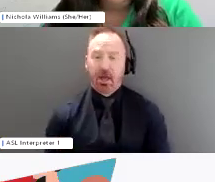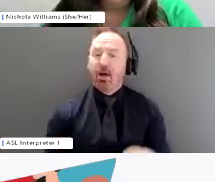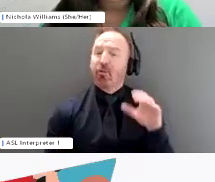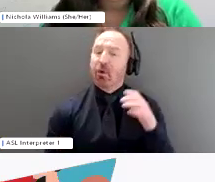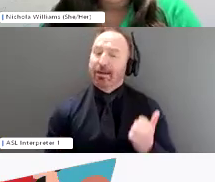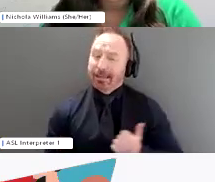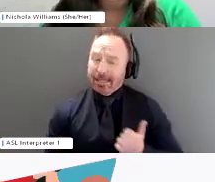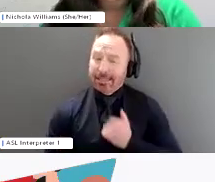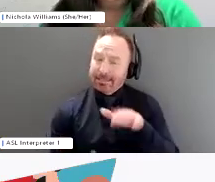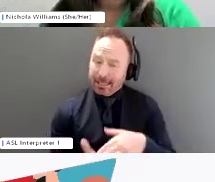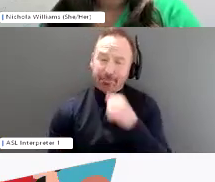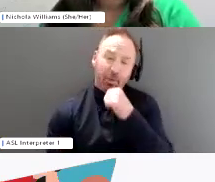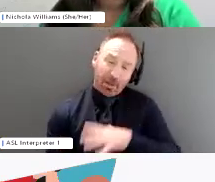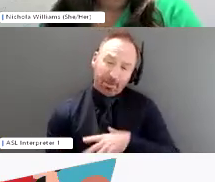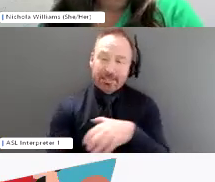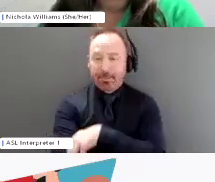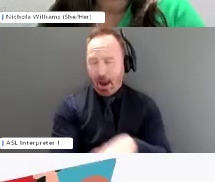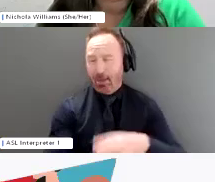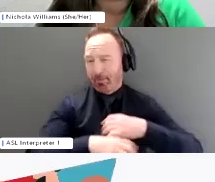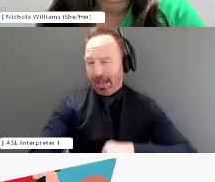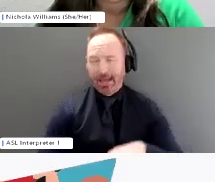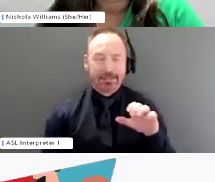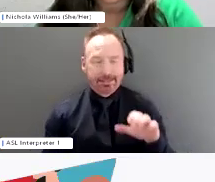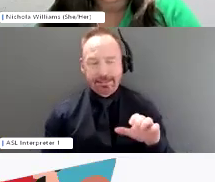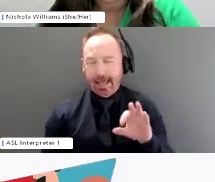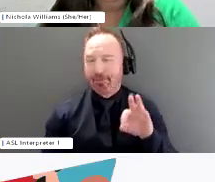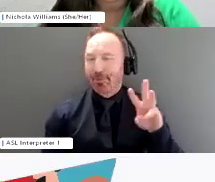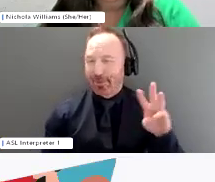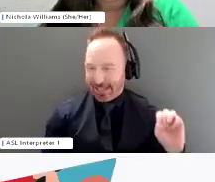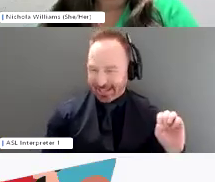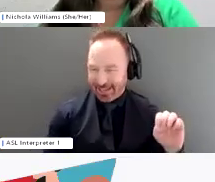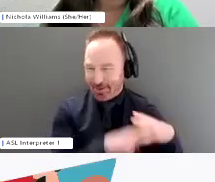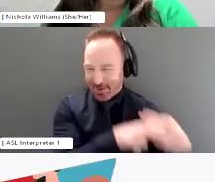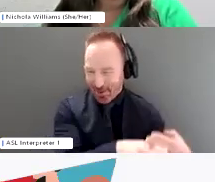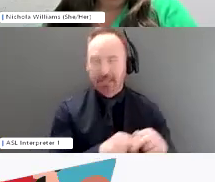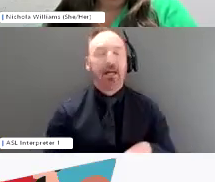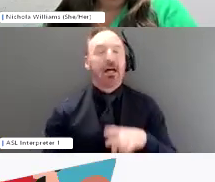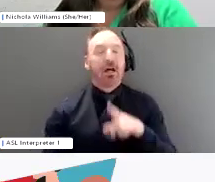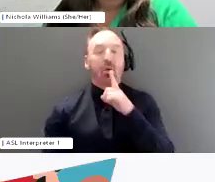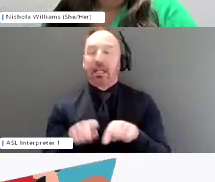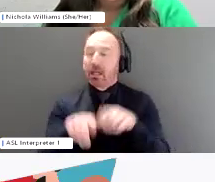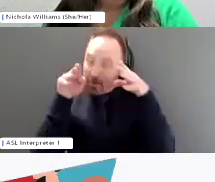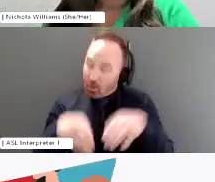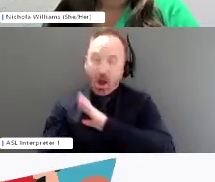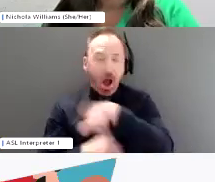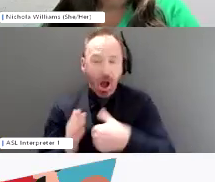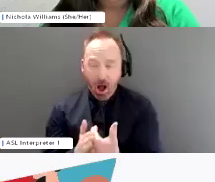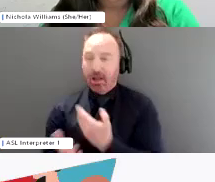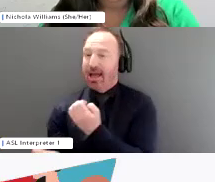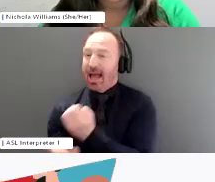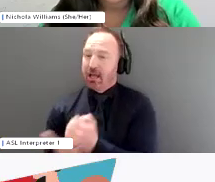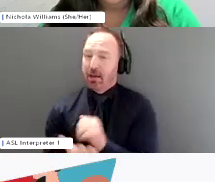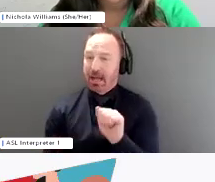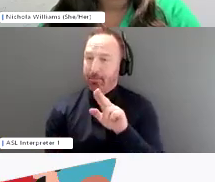we are lovely called, we're focused on addressing all forms of economic abuse. That includes economic